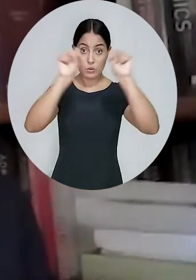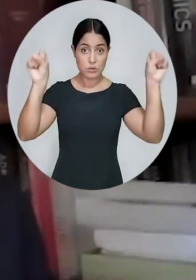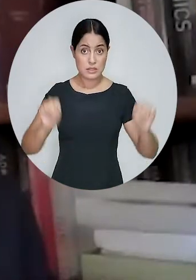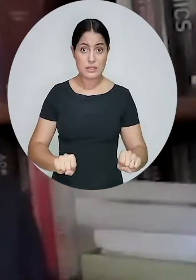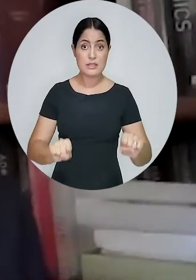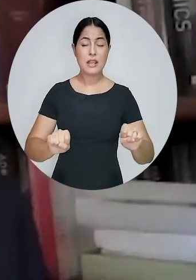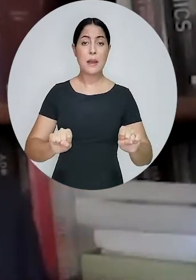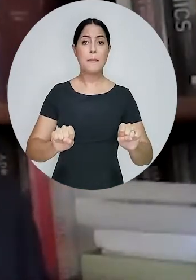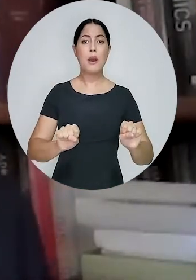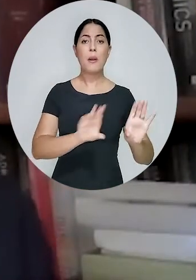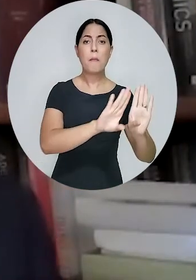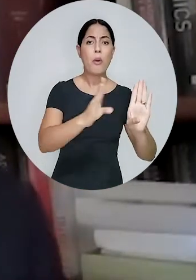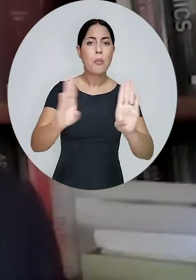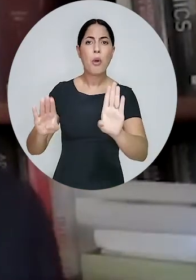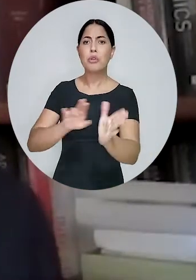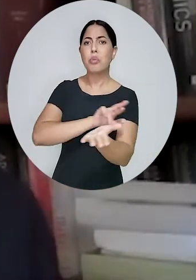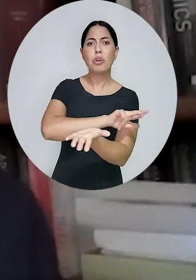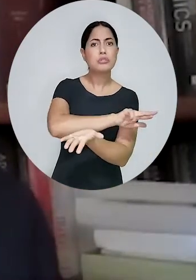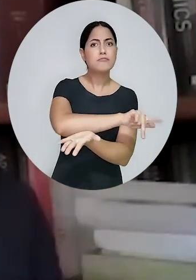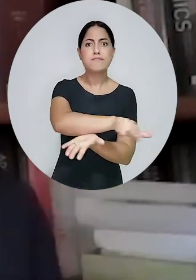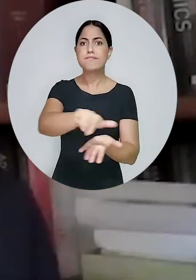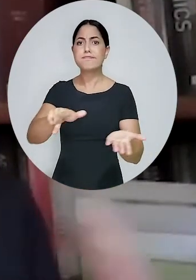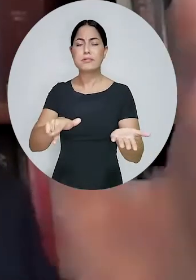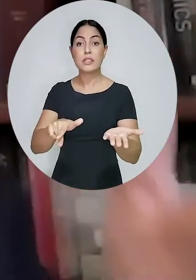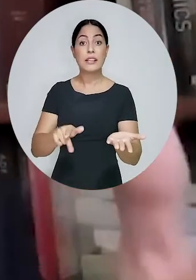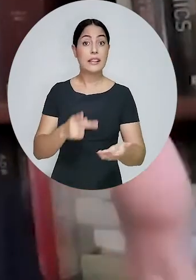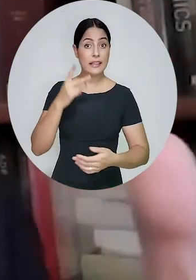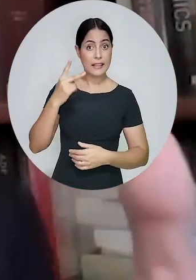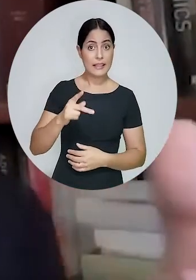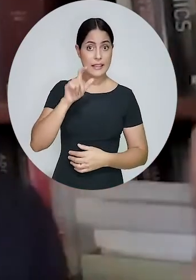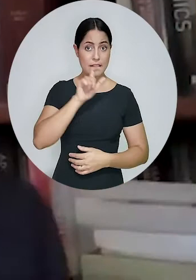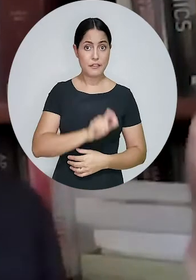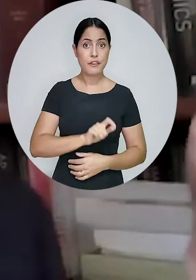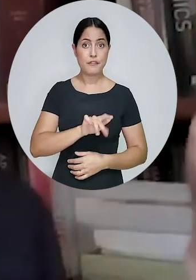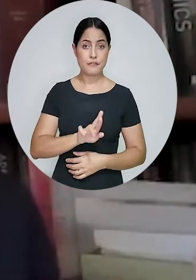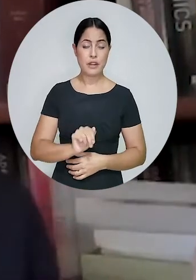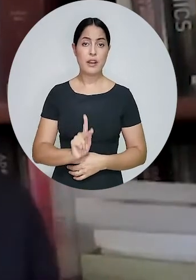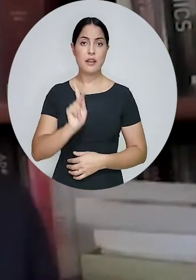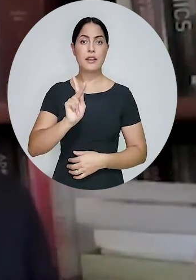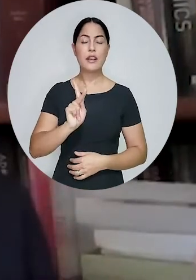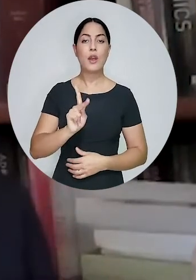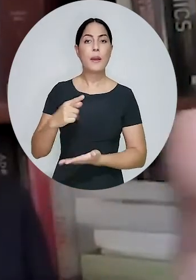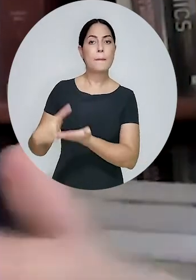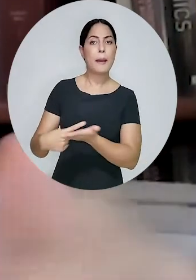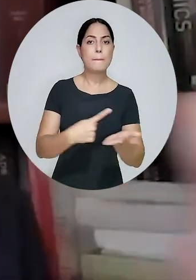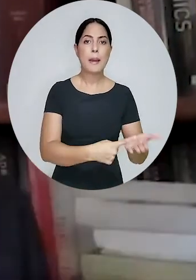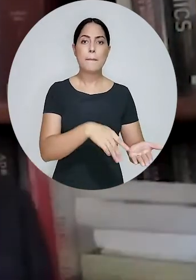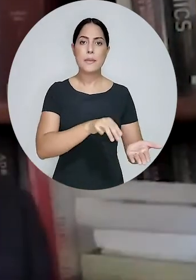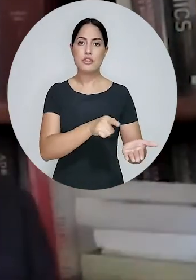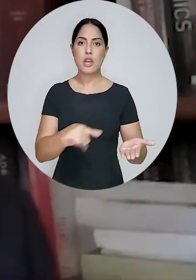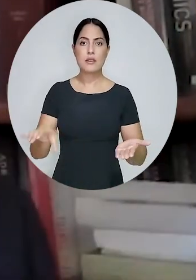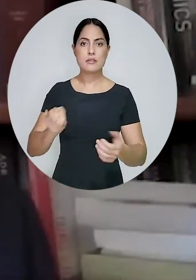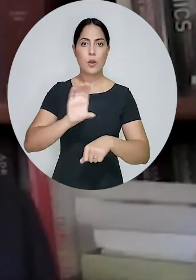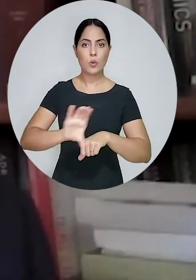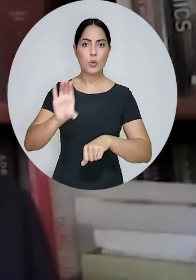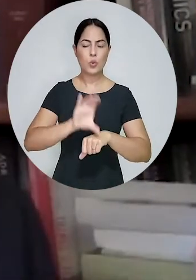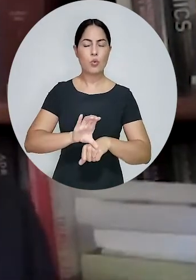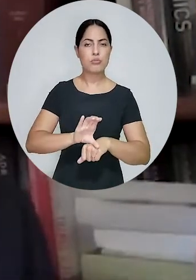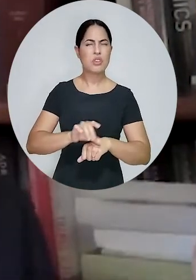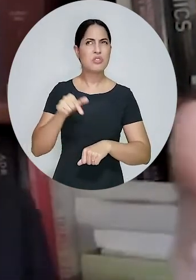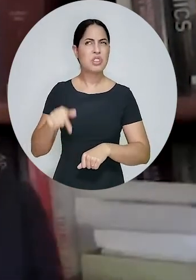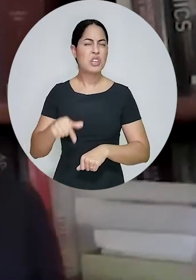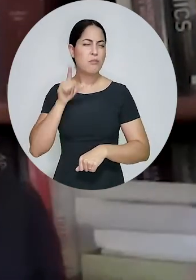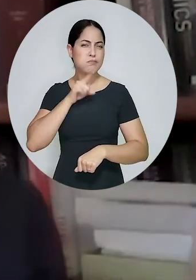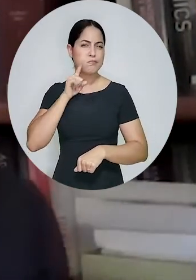idea of multi-door courthouse. And Frank taught the first mediation course in the United